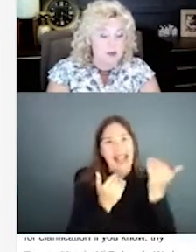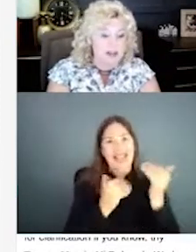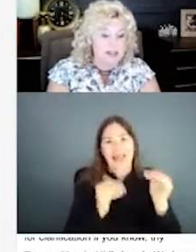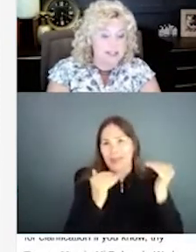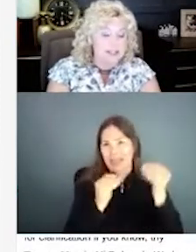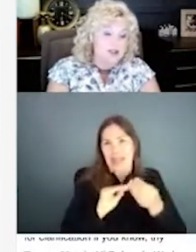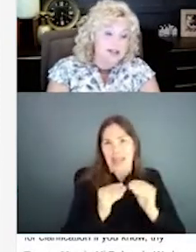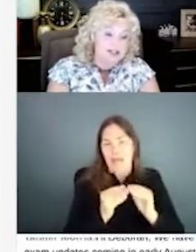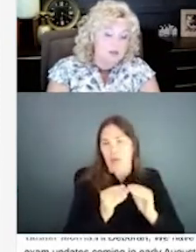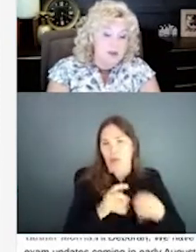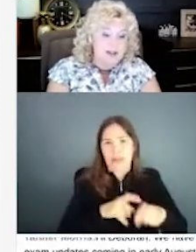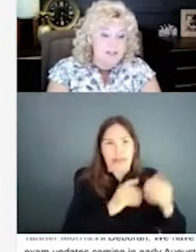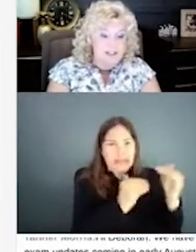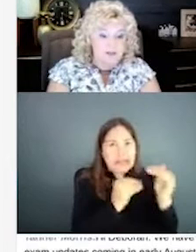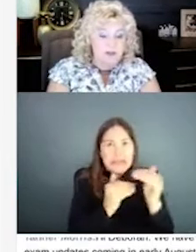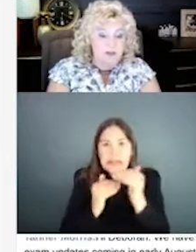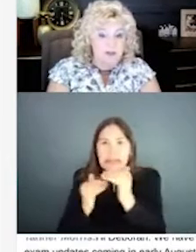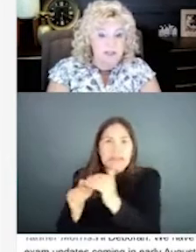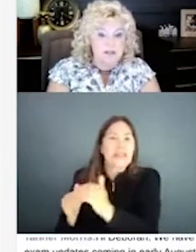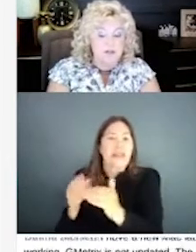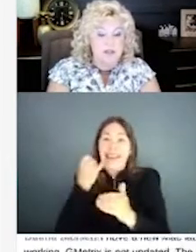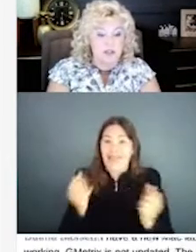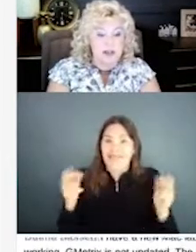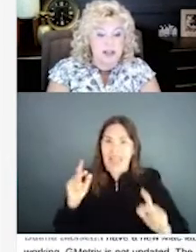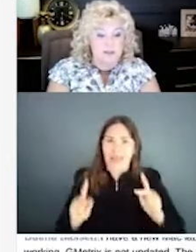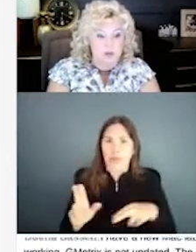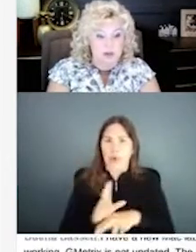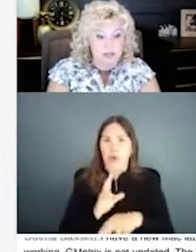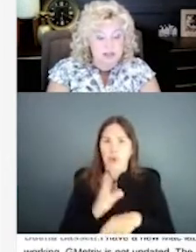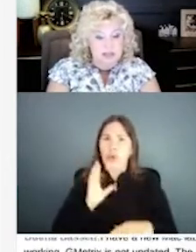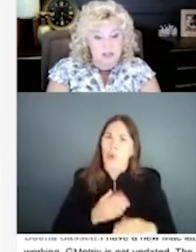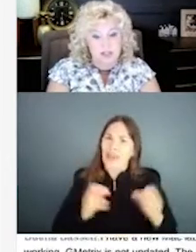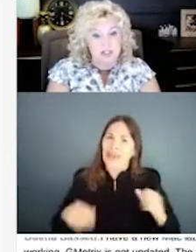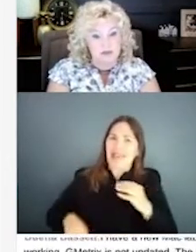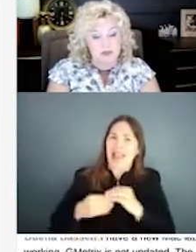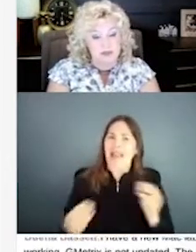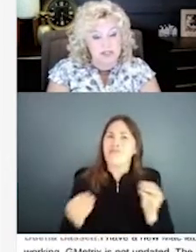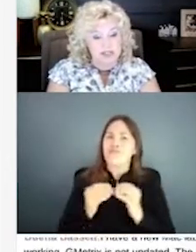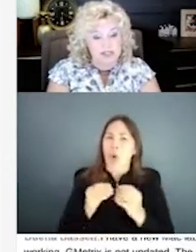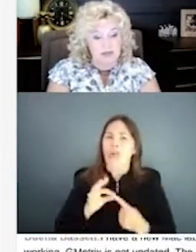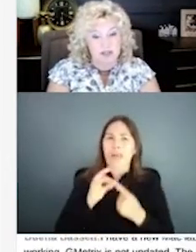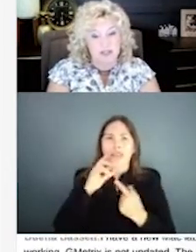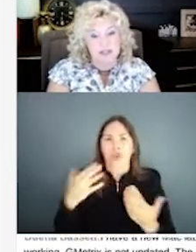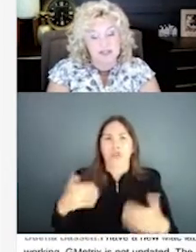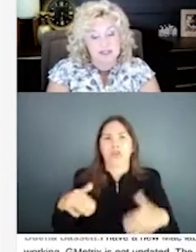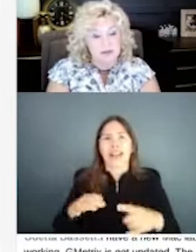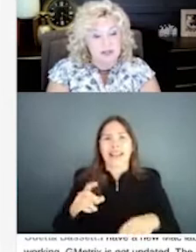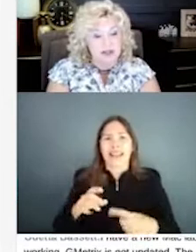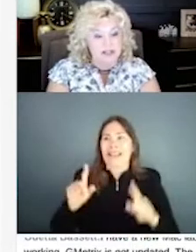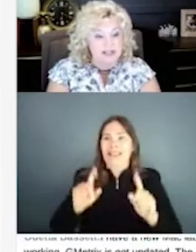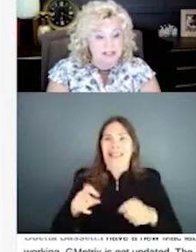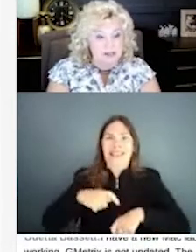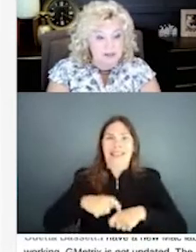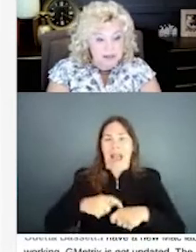spots. Granted, when we have a lot of people using them, we do add more, especially for those peak testing periods. But I like